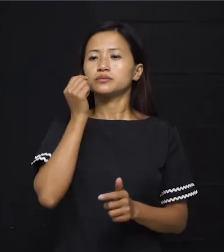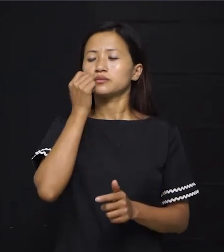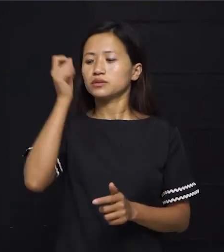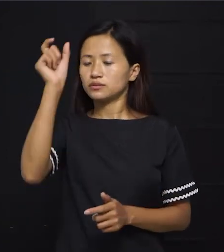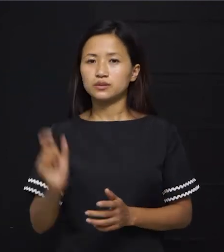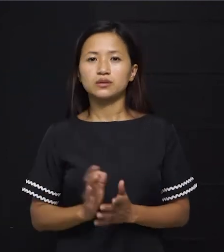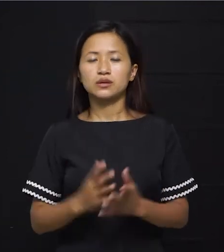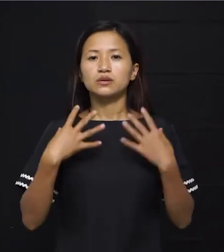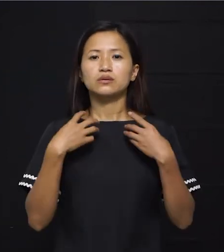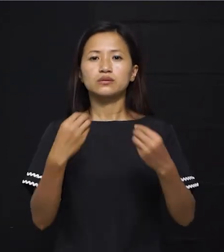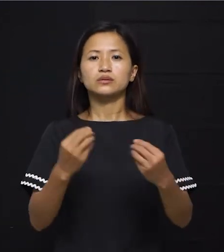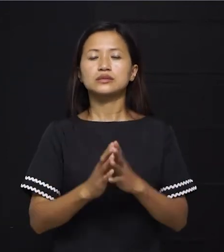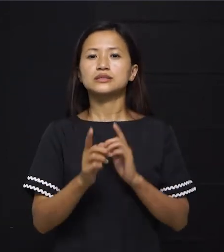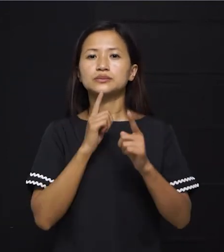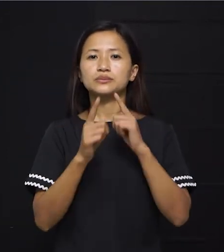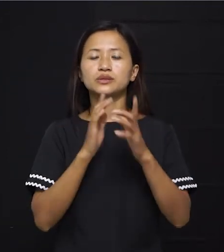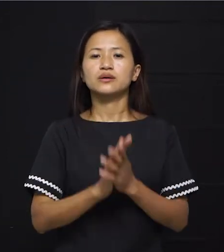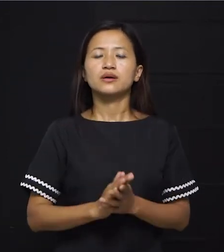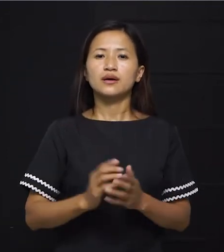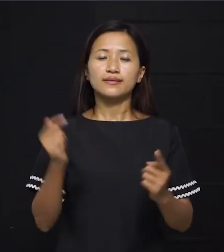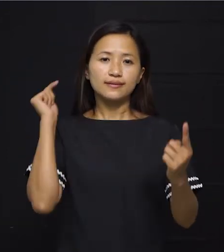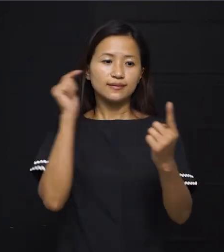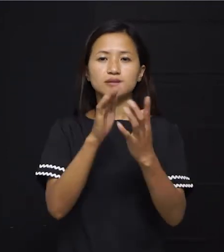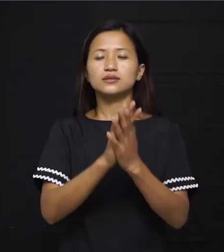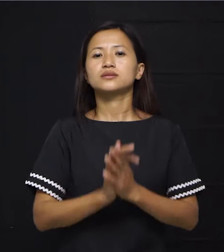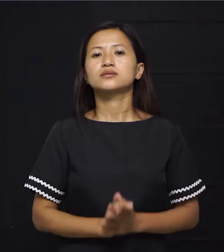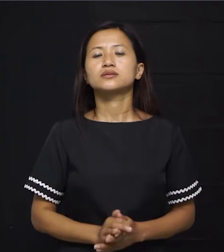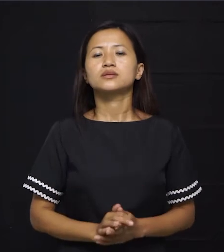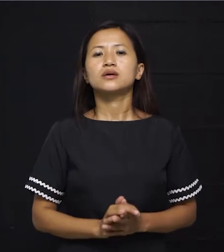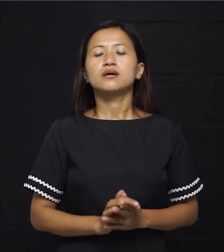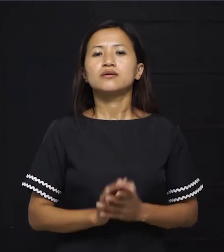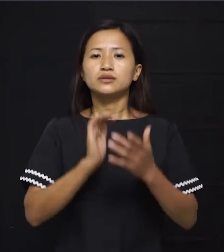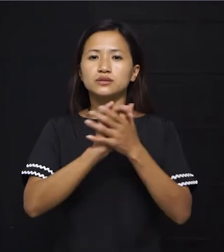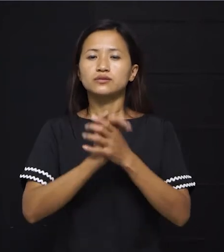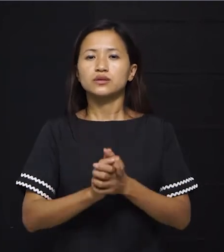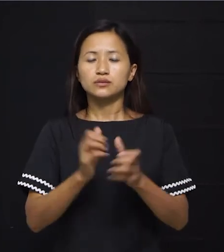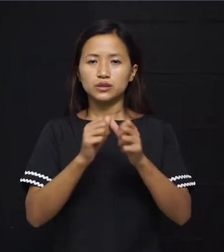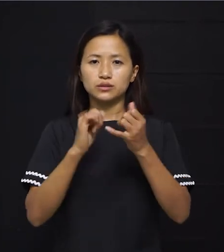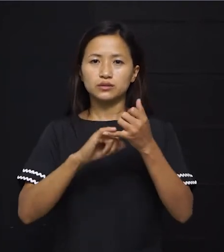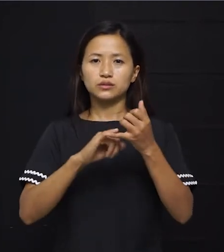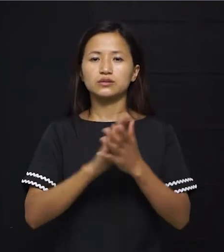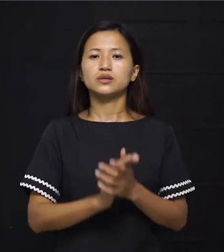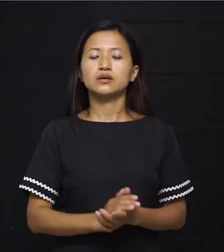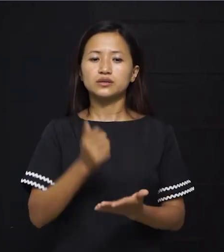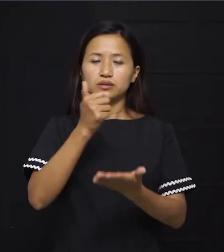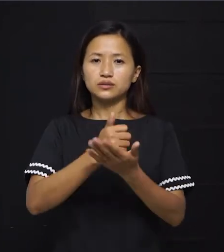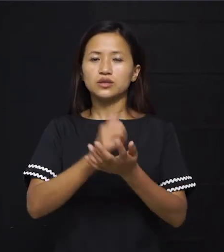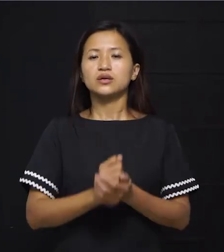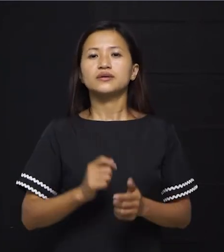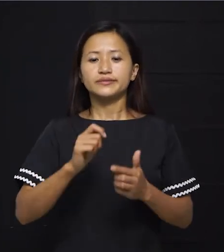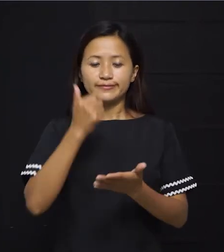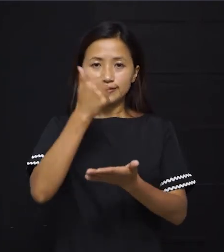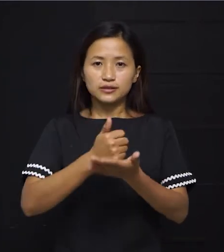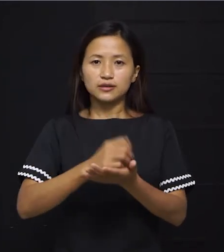position. He wanted to speak against his friend Algu, but after assuming the position of the judge, okay? After he